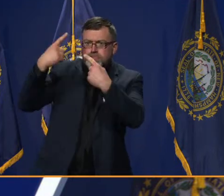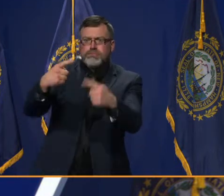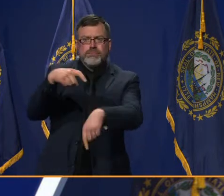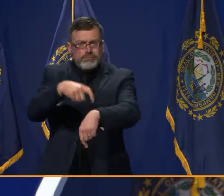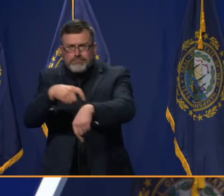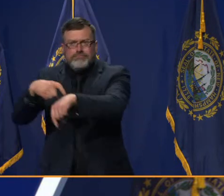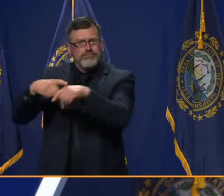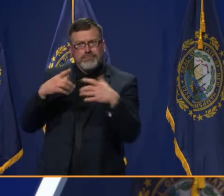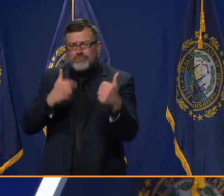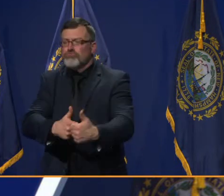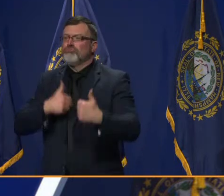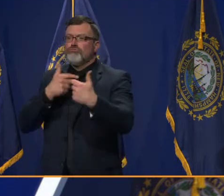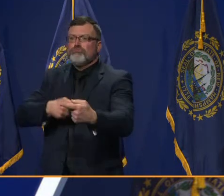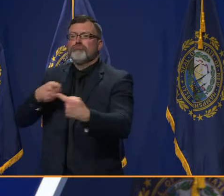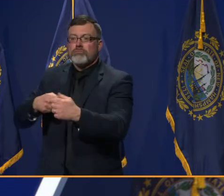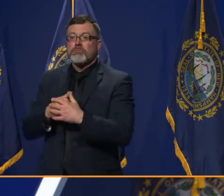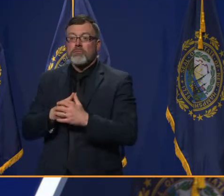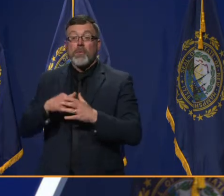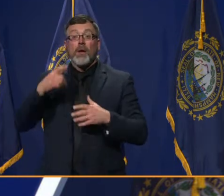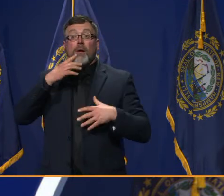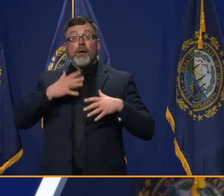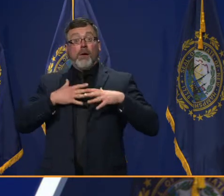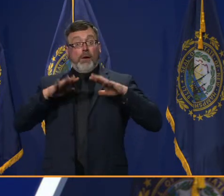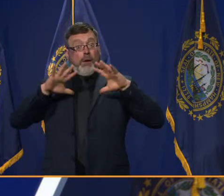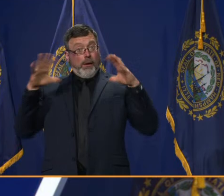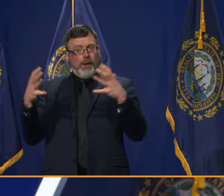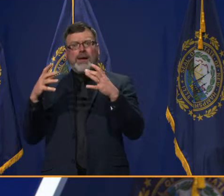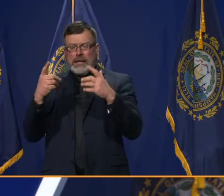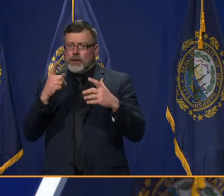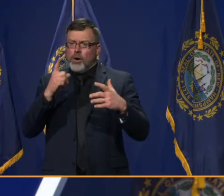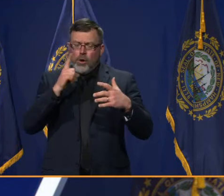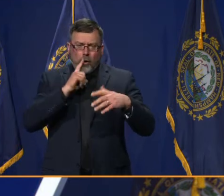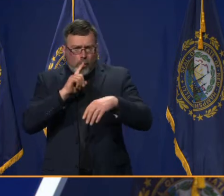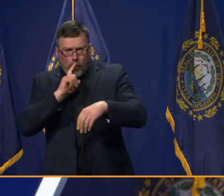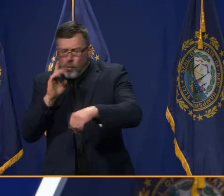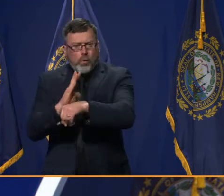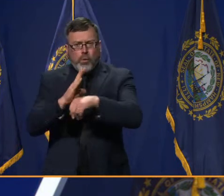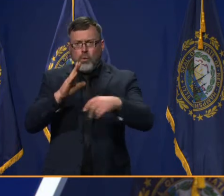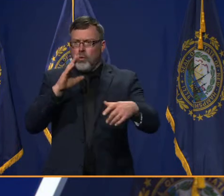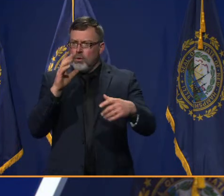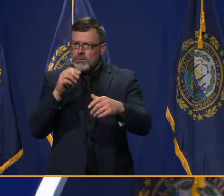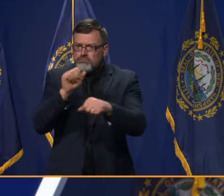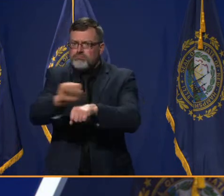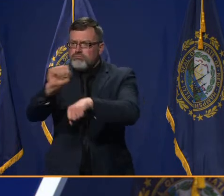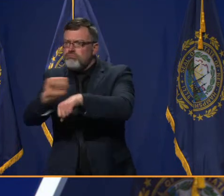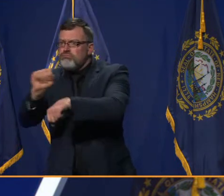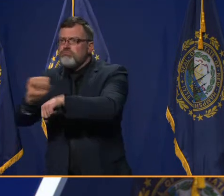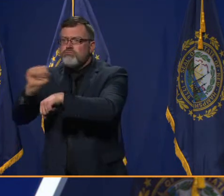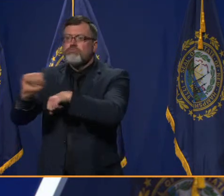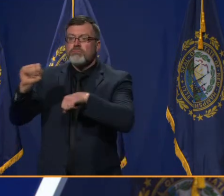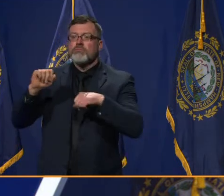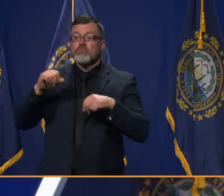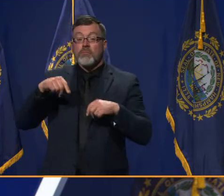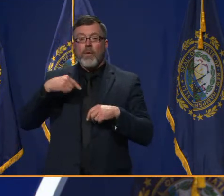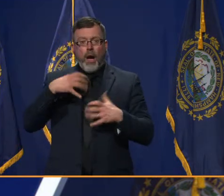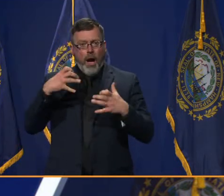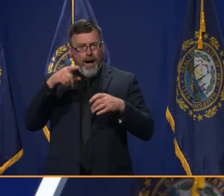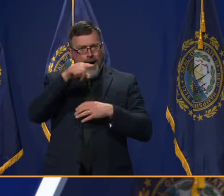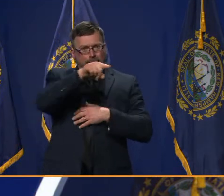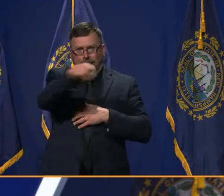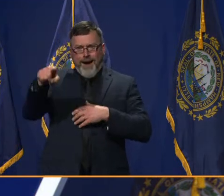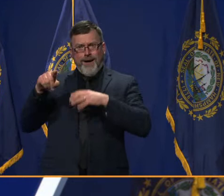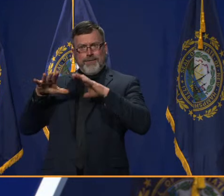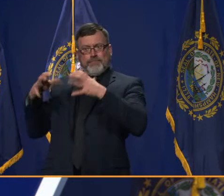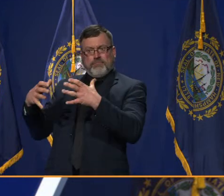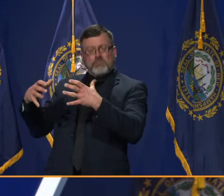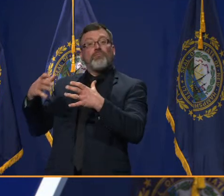remains humbled and vigilant in the tasks at hand. I'd also like to thank New Hampshire's amazing team of dedicated public servants who stood